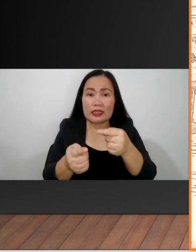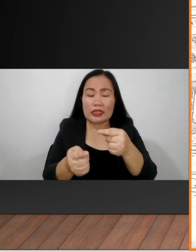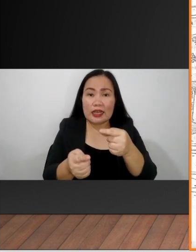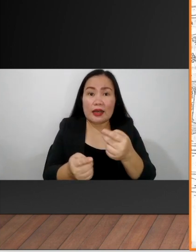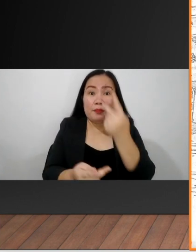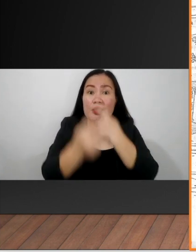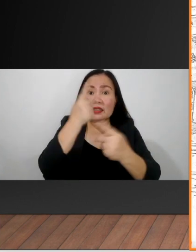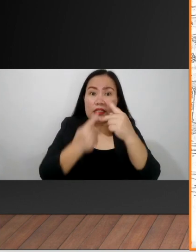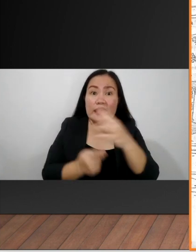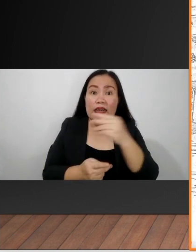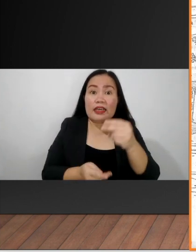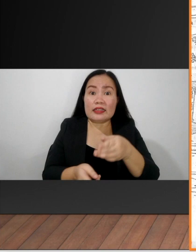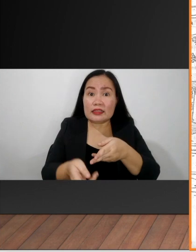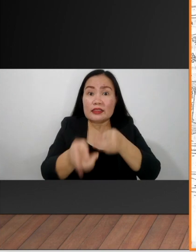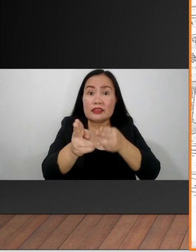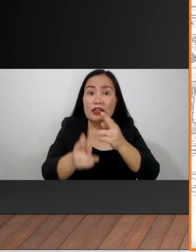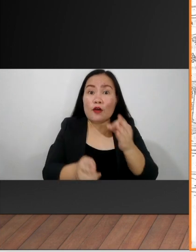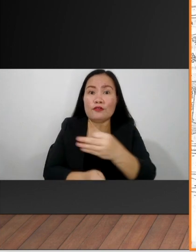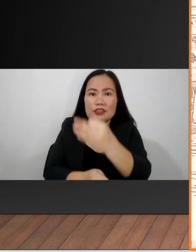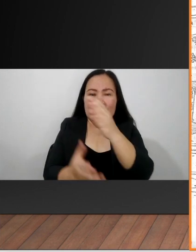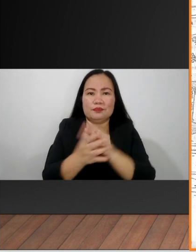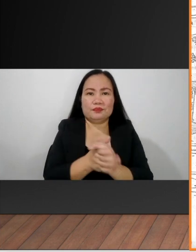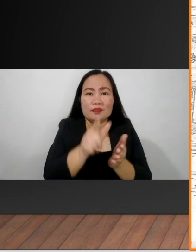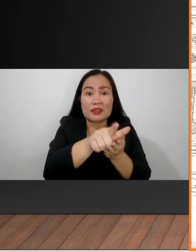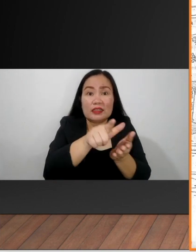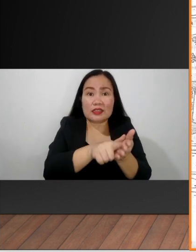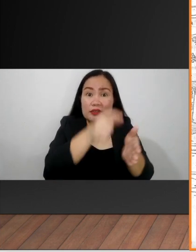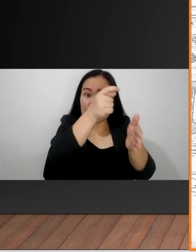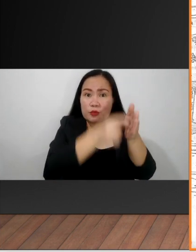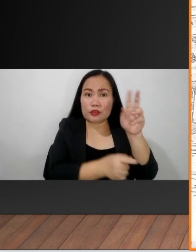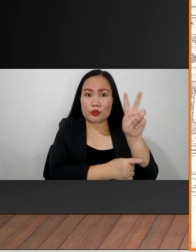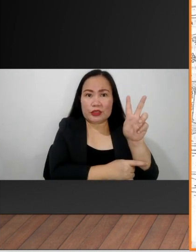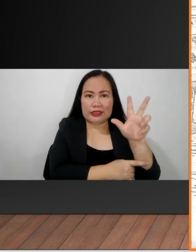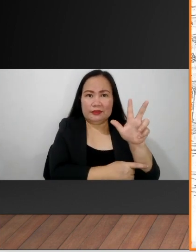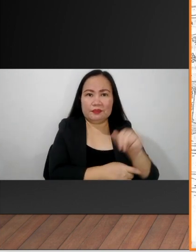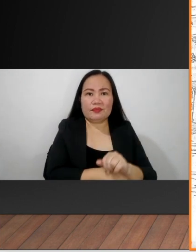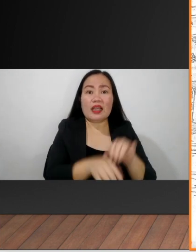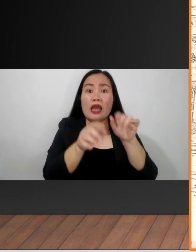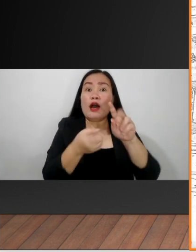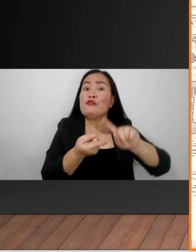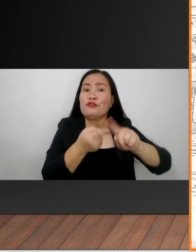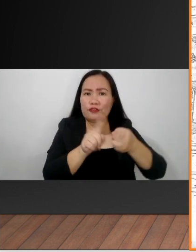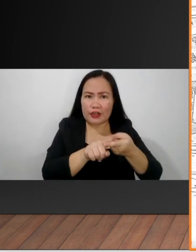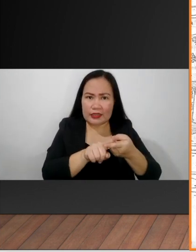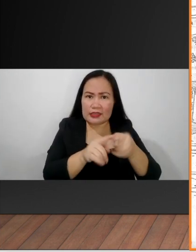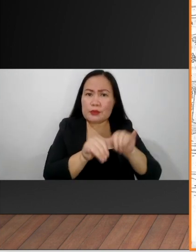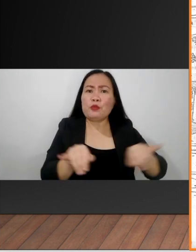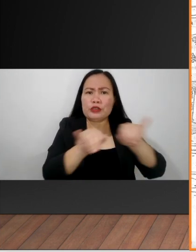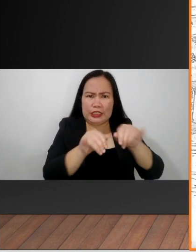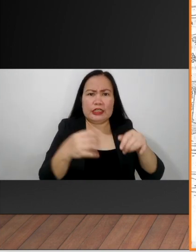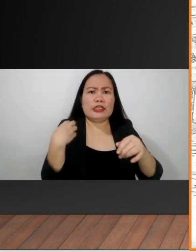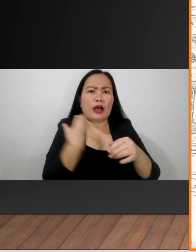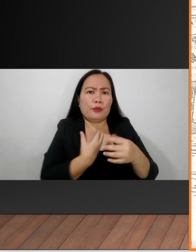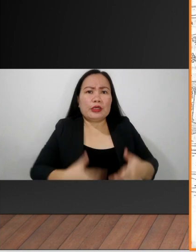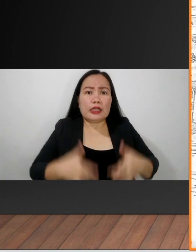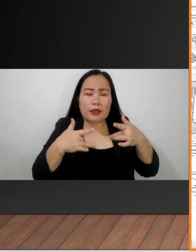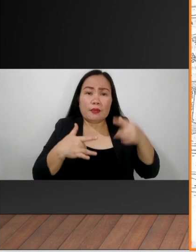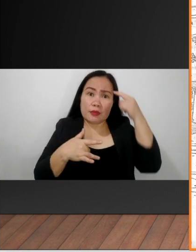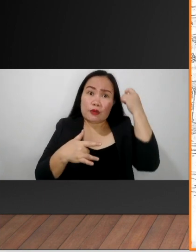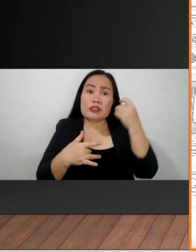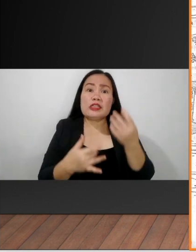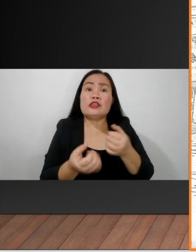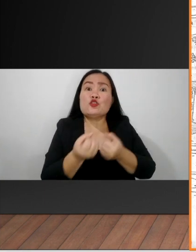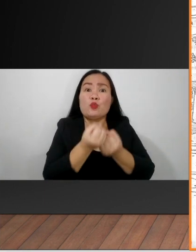Chapter 23. Friends are important in our lives because they will be our support when we need